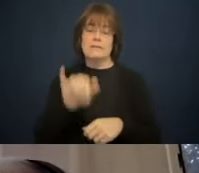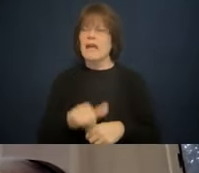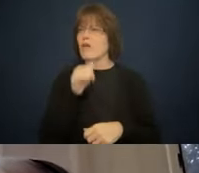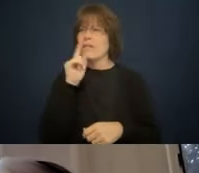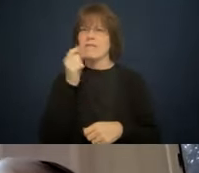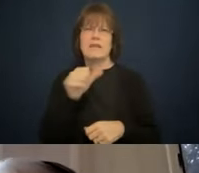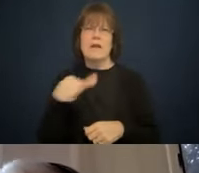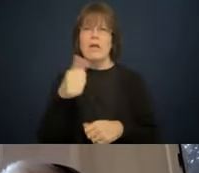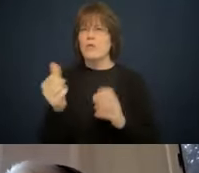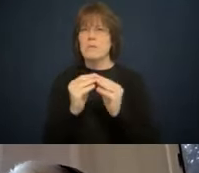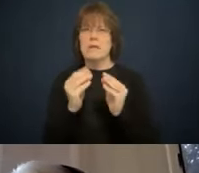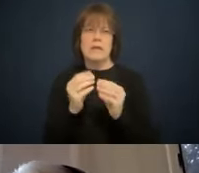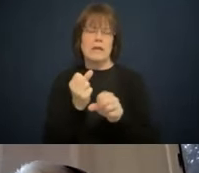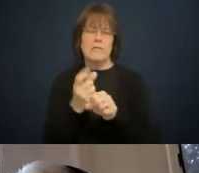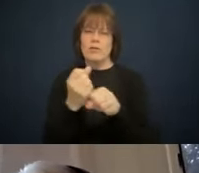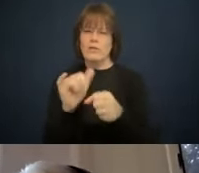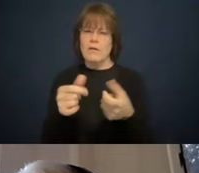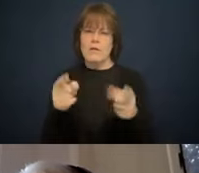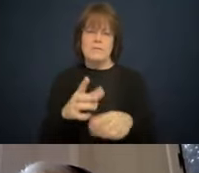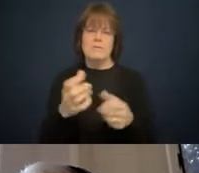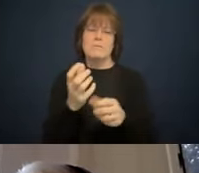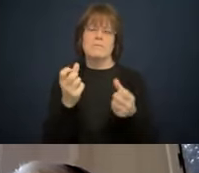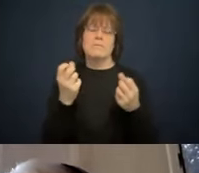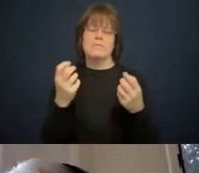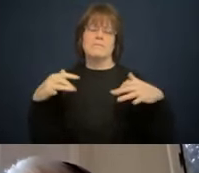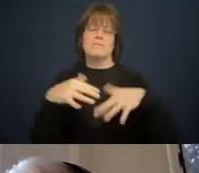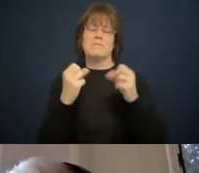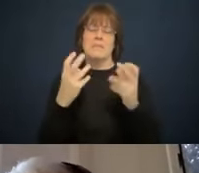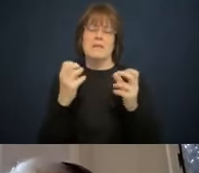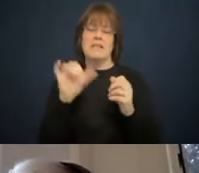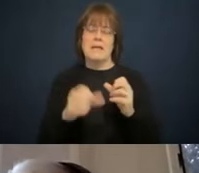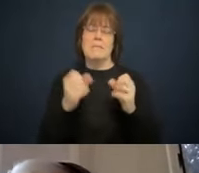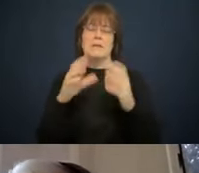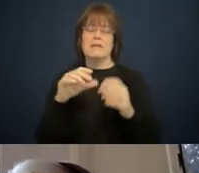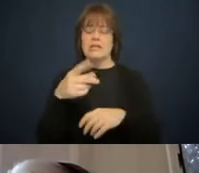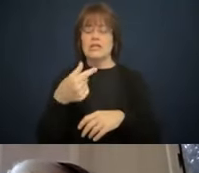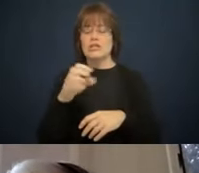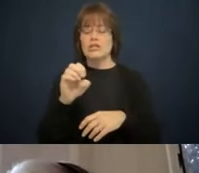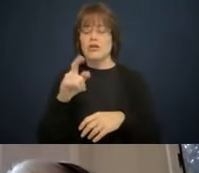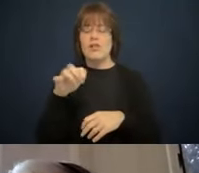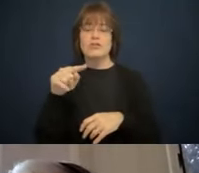yearly basis that brings so many geologists together on one day in Kentucky.